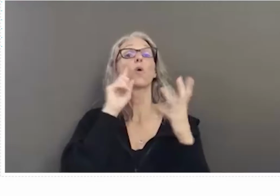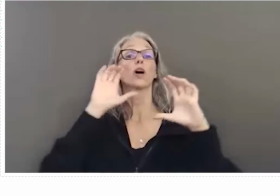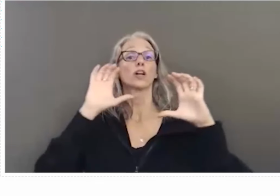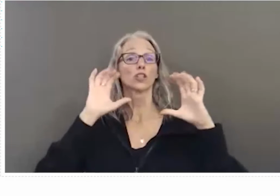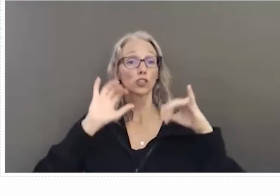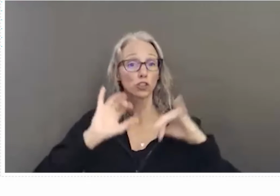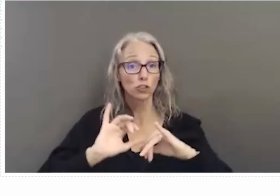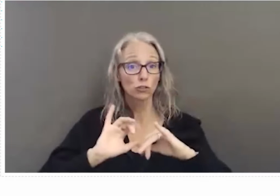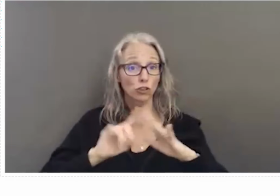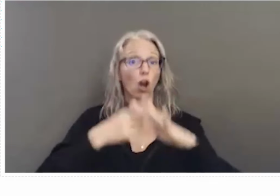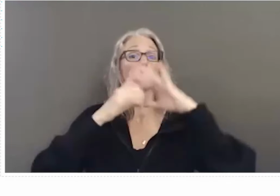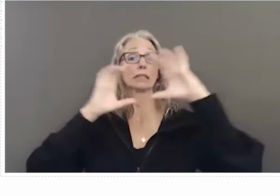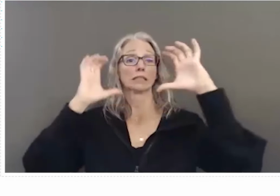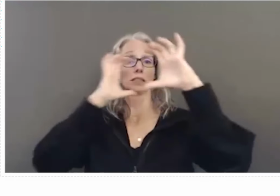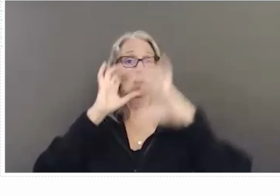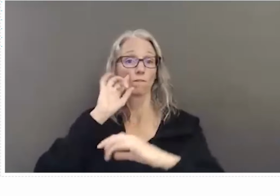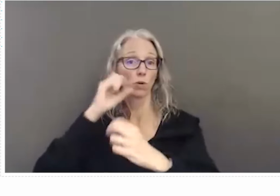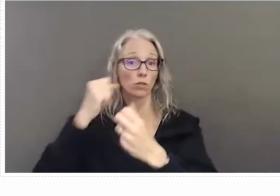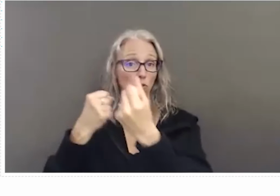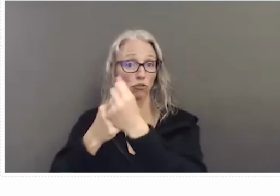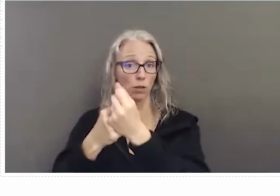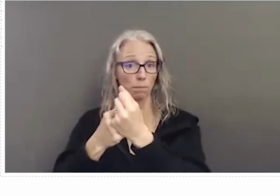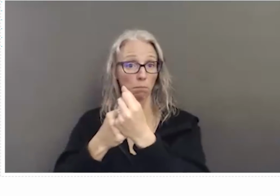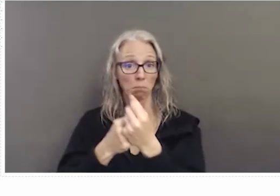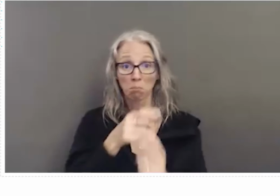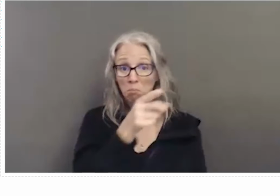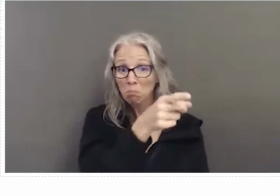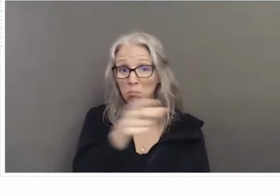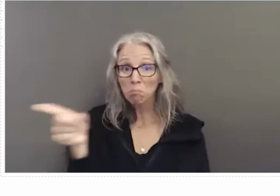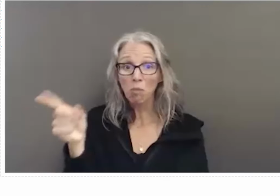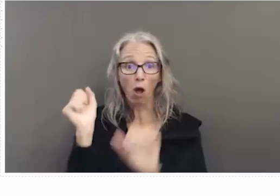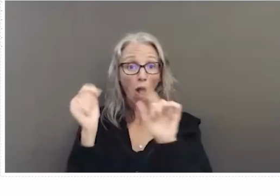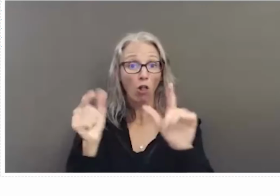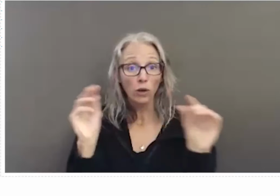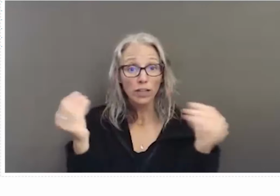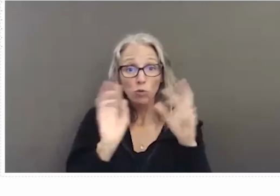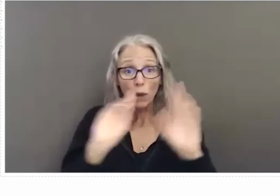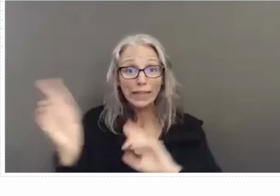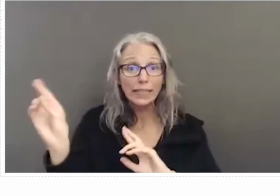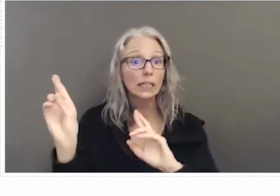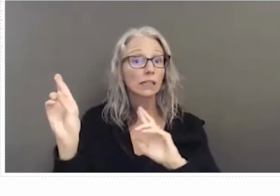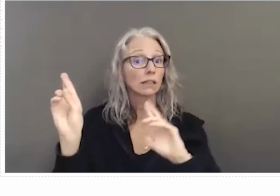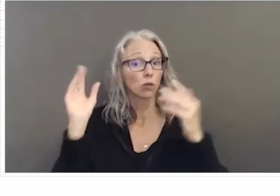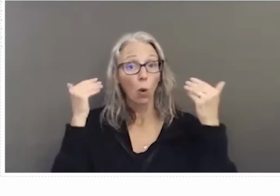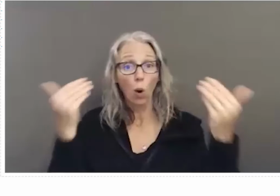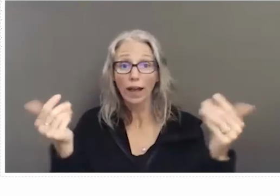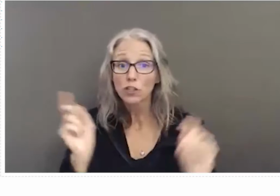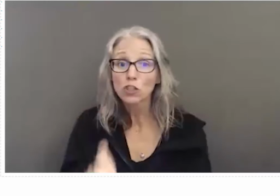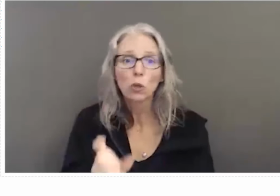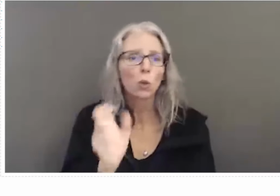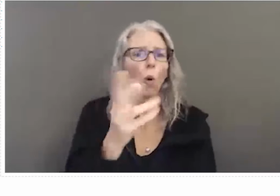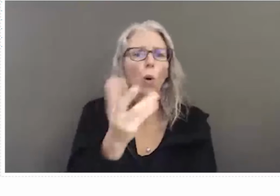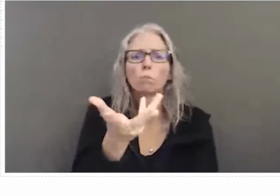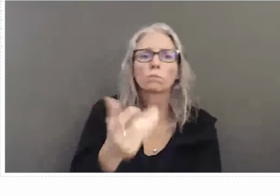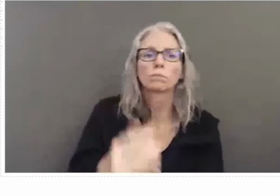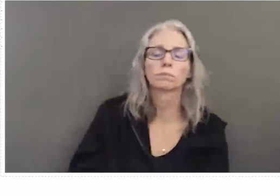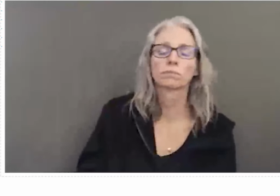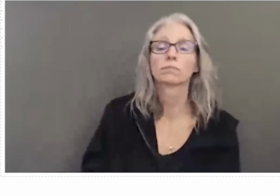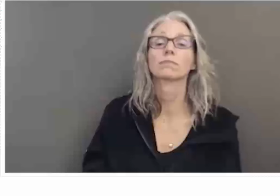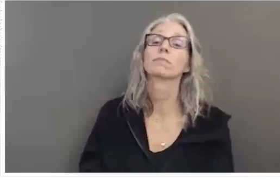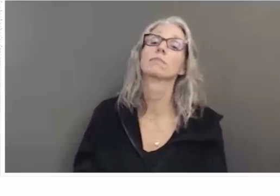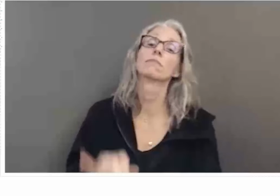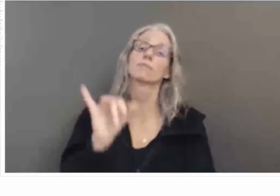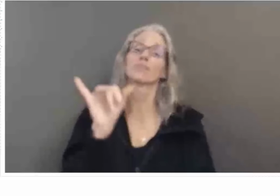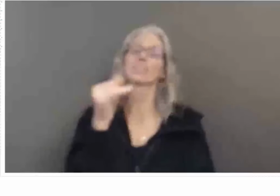is everyone ready? Should everyone be doing this? Should everyone be doing this now? We should maybe also begin to